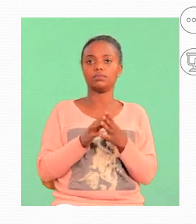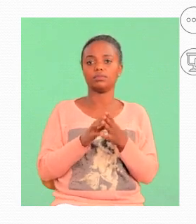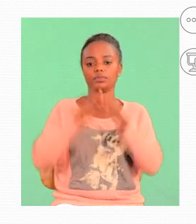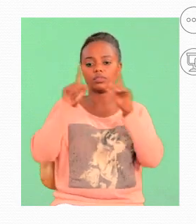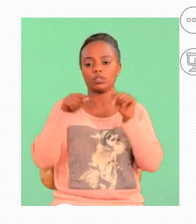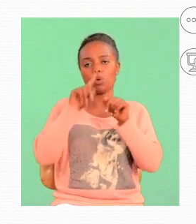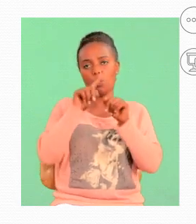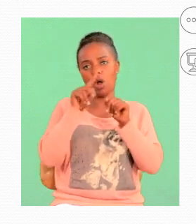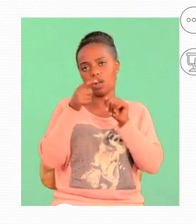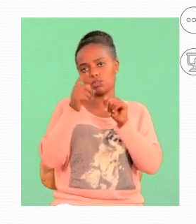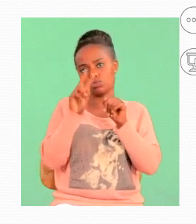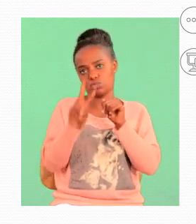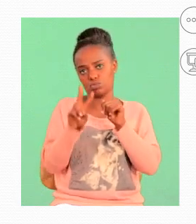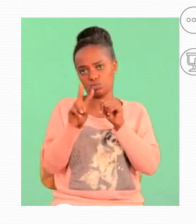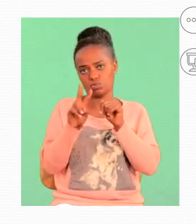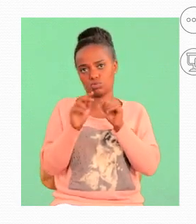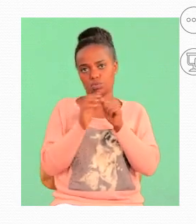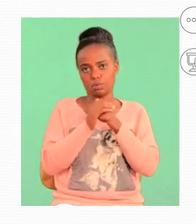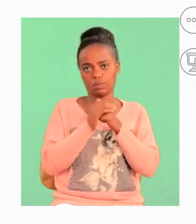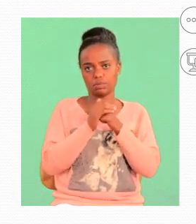1, 2,